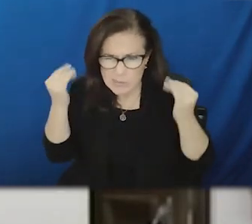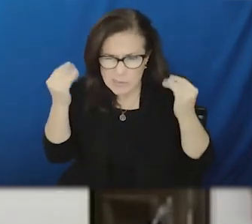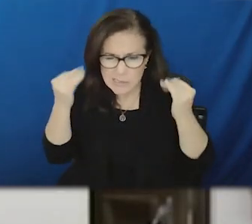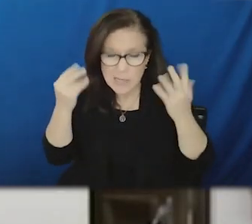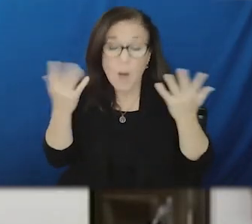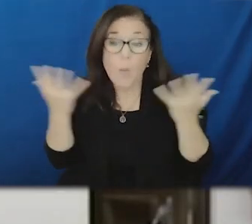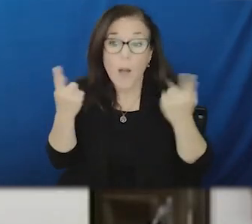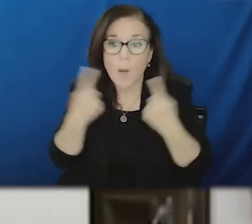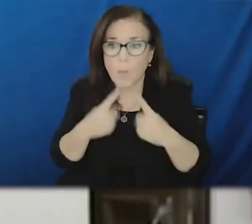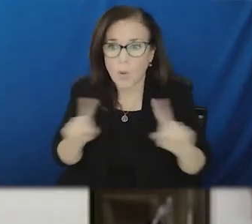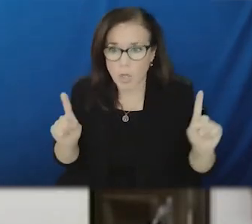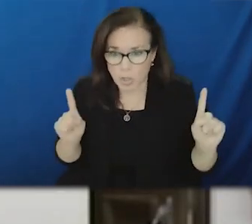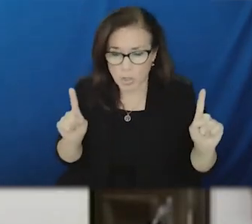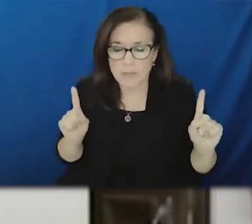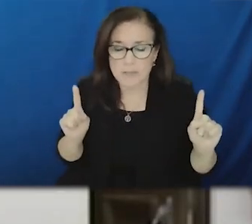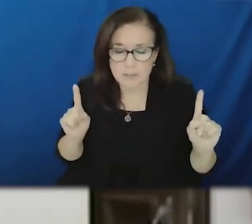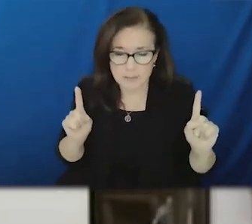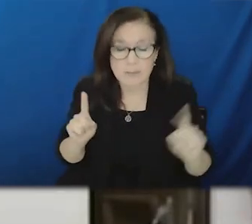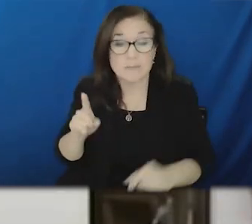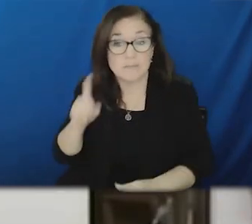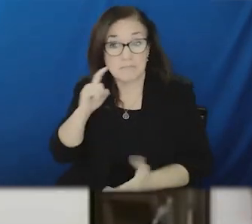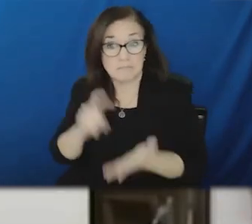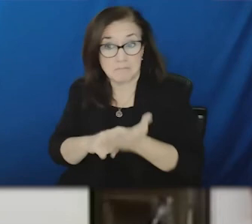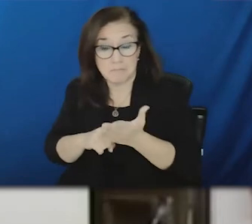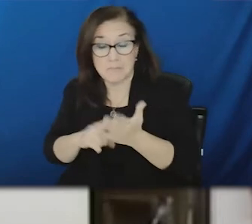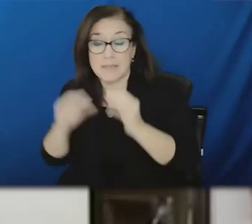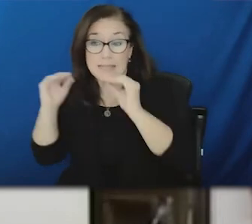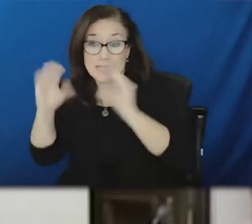programs that our teachers will be piloting.